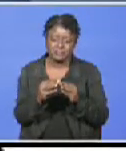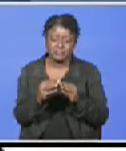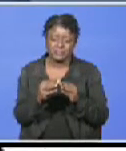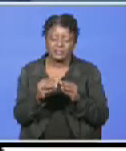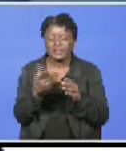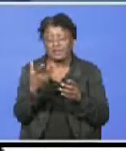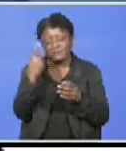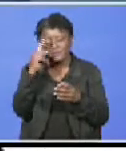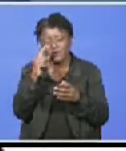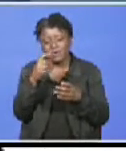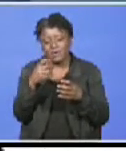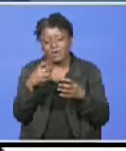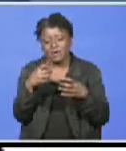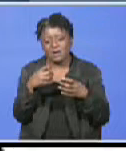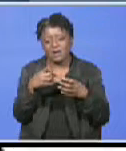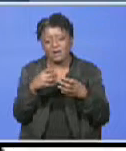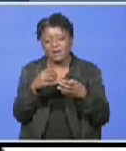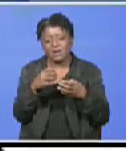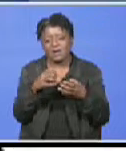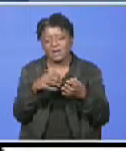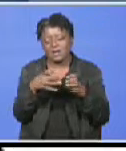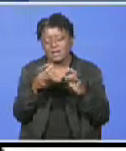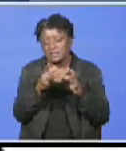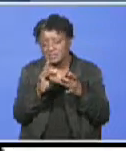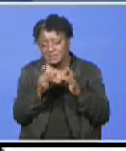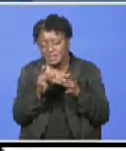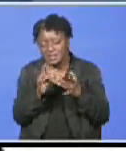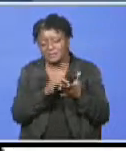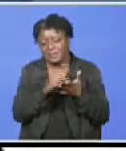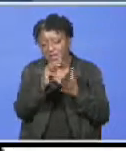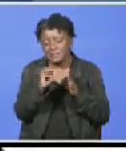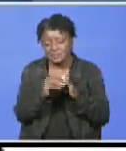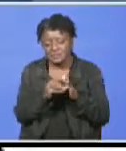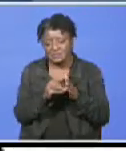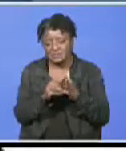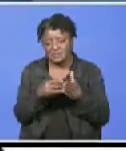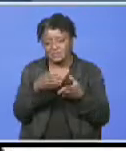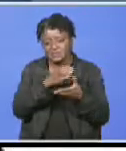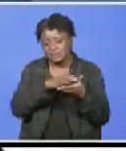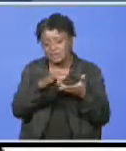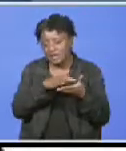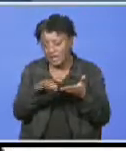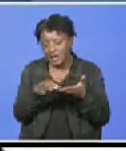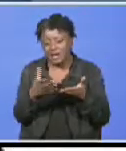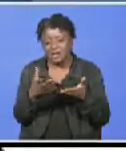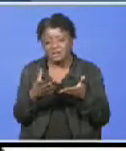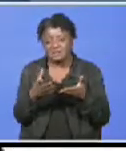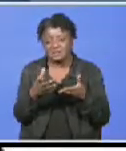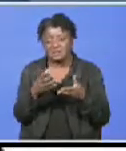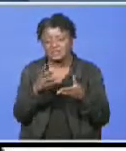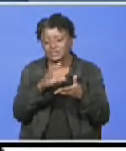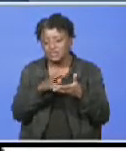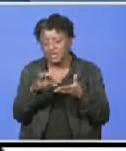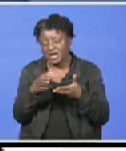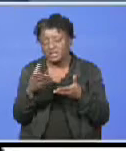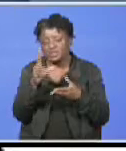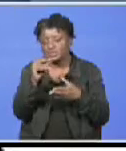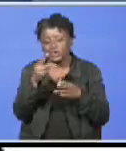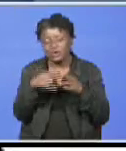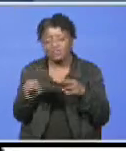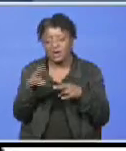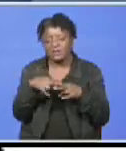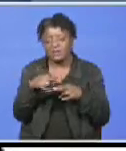electronic payments, debit cards, credit cards, or checks, no rounding takes place, and so the customer will pay to the